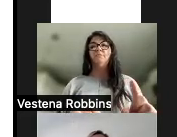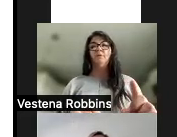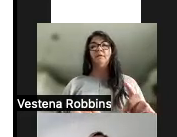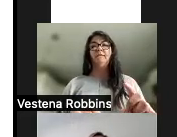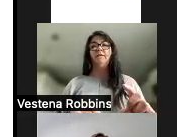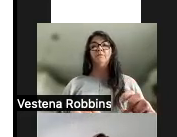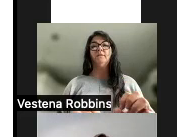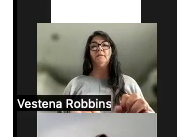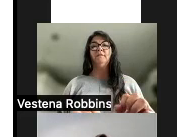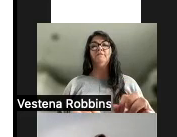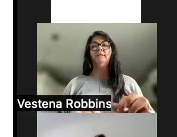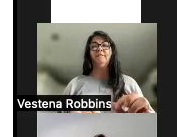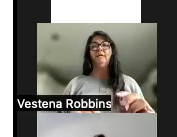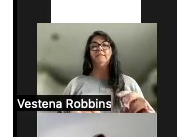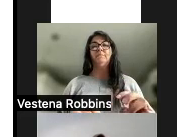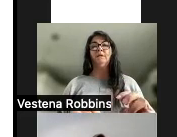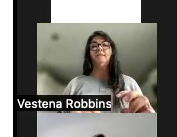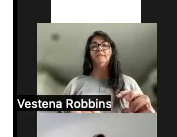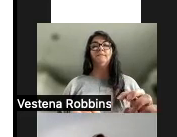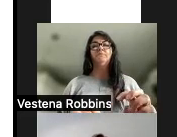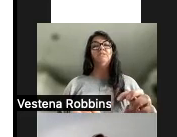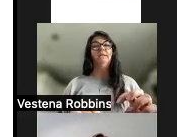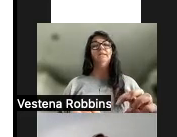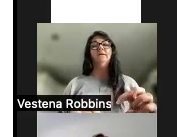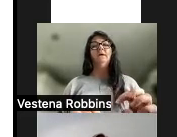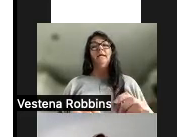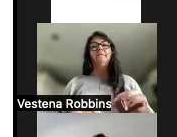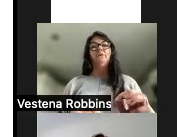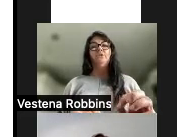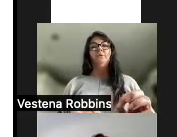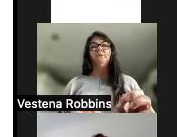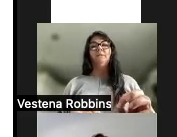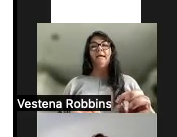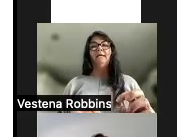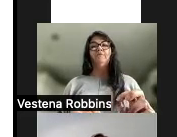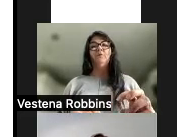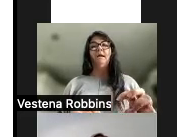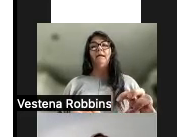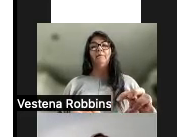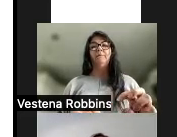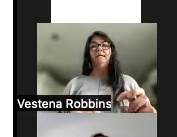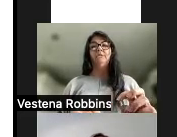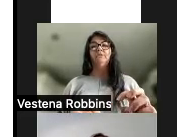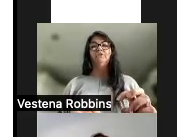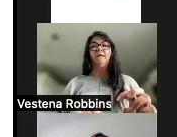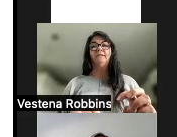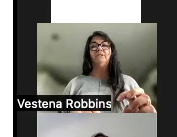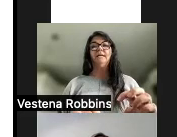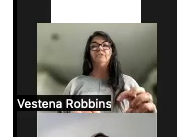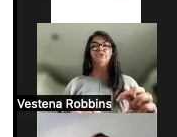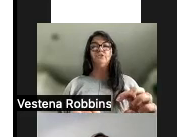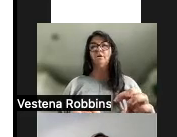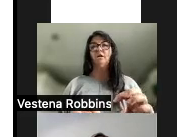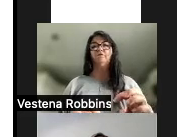most importantly, those with lived and living experience and expertise, to contribute to planning for and implementation of strategies